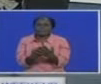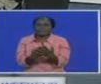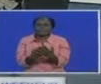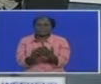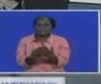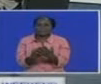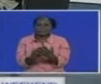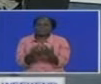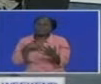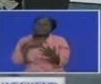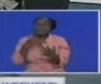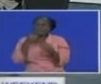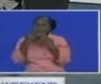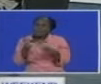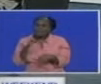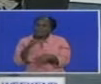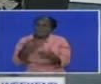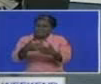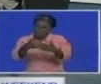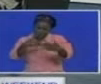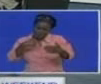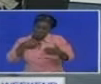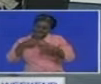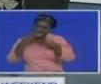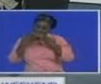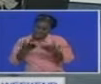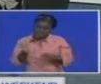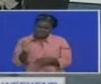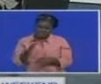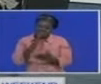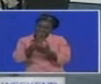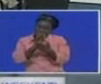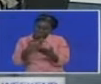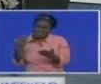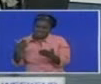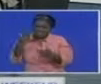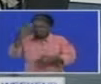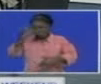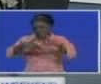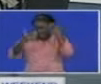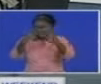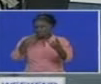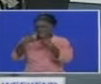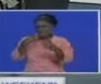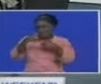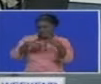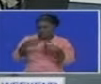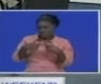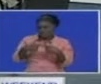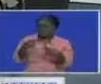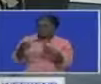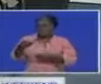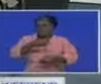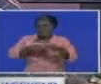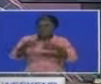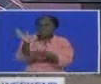You want me to respond to the... No, before even I respond to that, there are some things that Professor is speaking about. We are discussing here